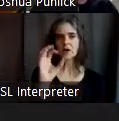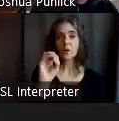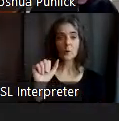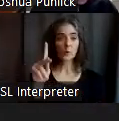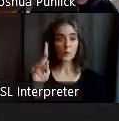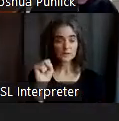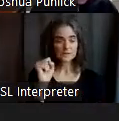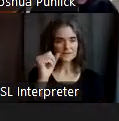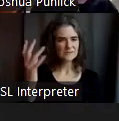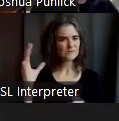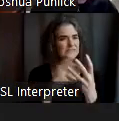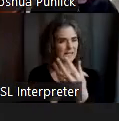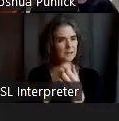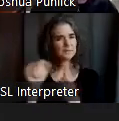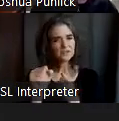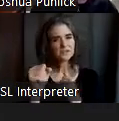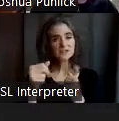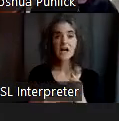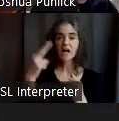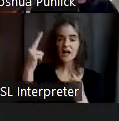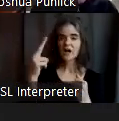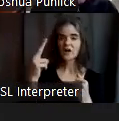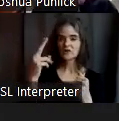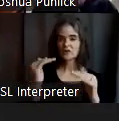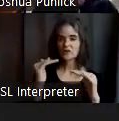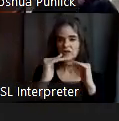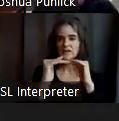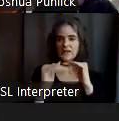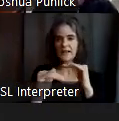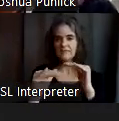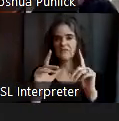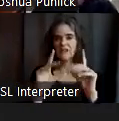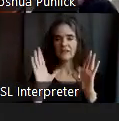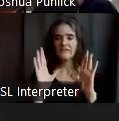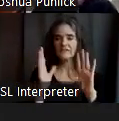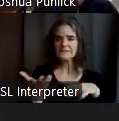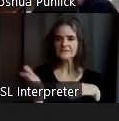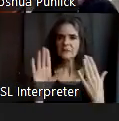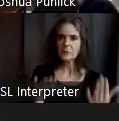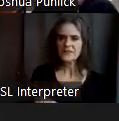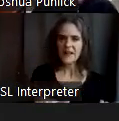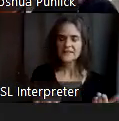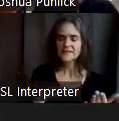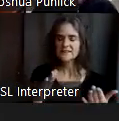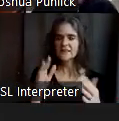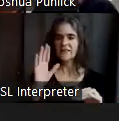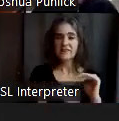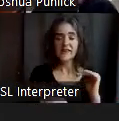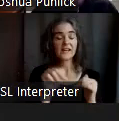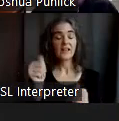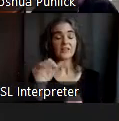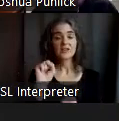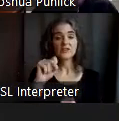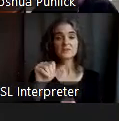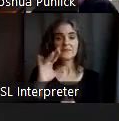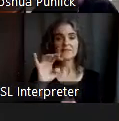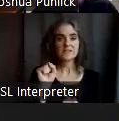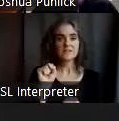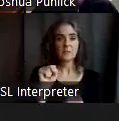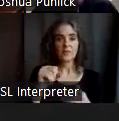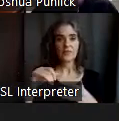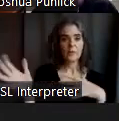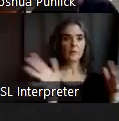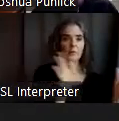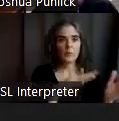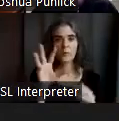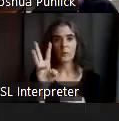higher level of mortality than other species when we had these intense wind events here